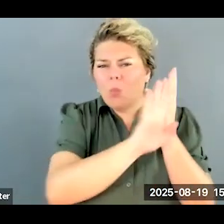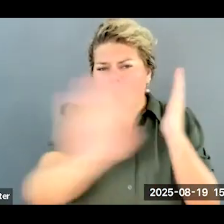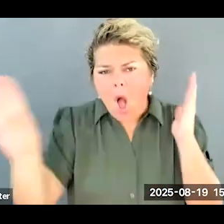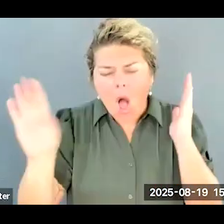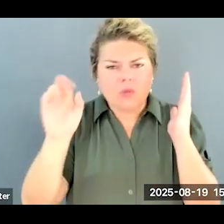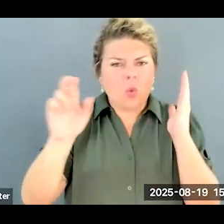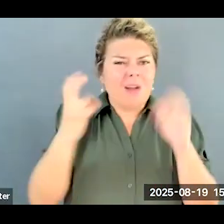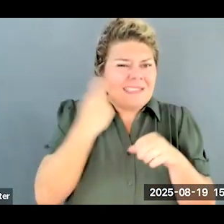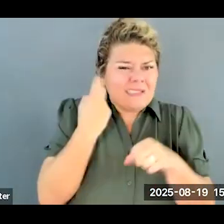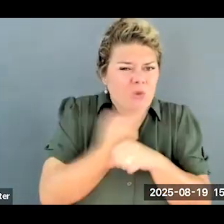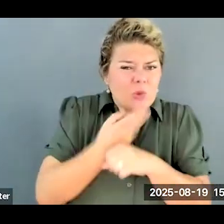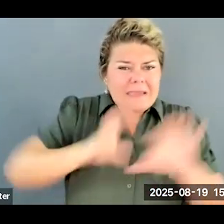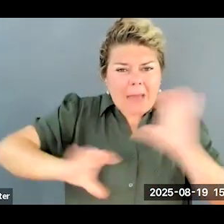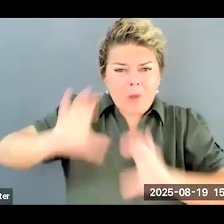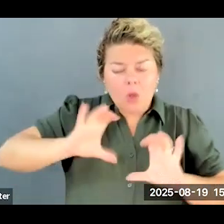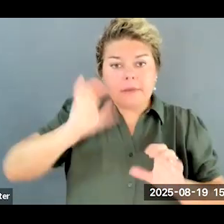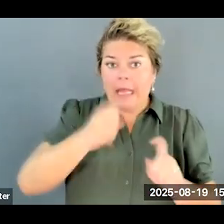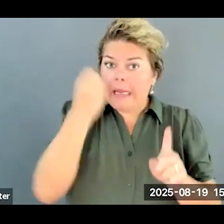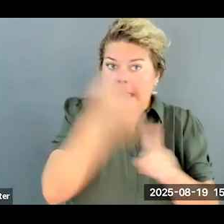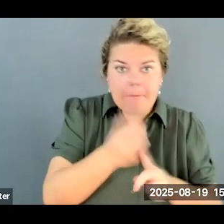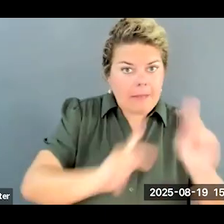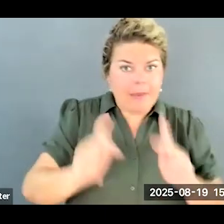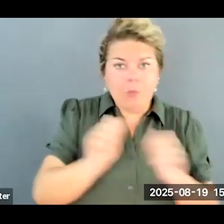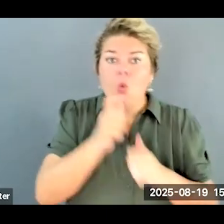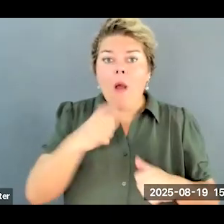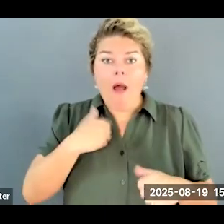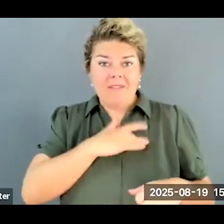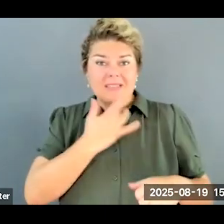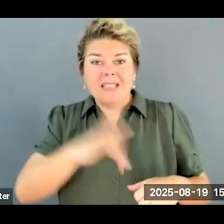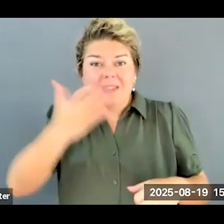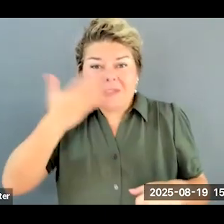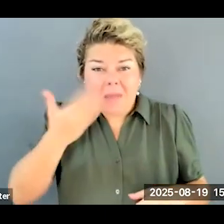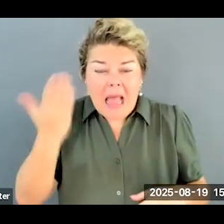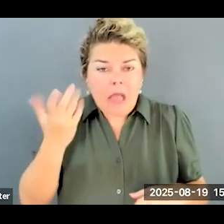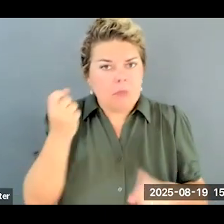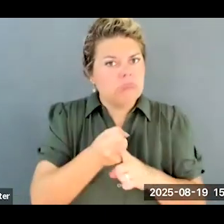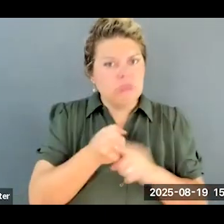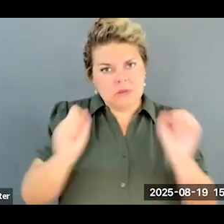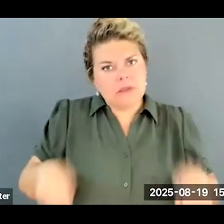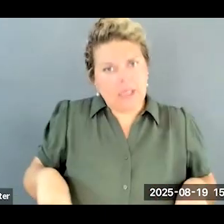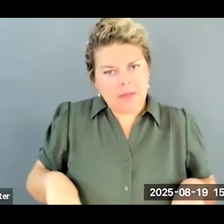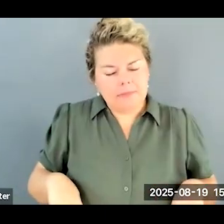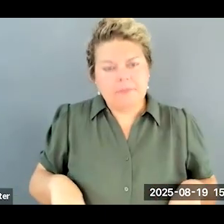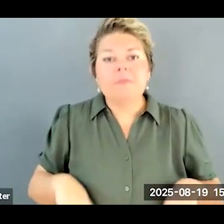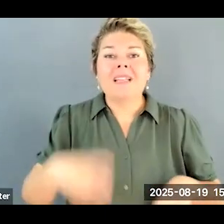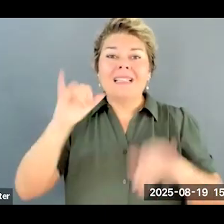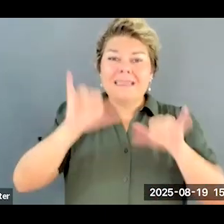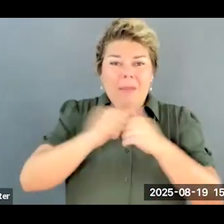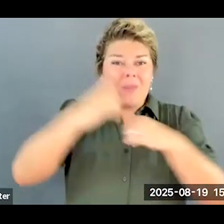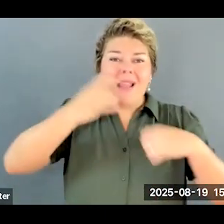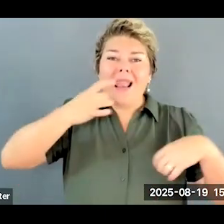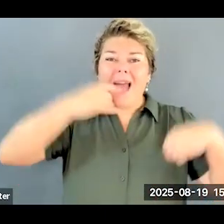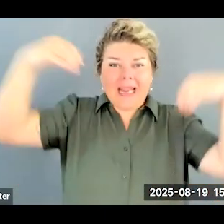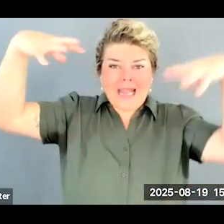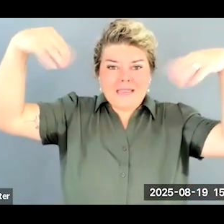chemicals, because those can really impact individuals who have a smell sensitivity. Same with our lighting. A way